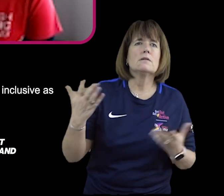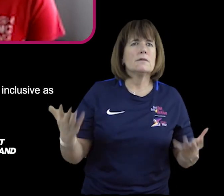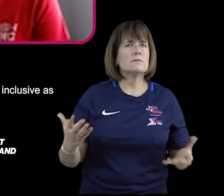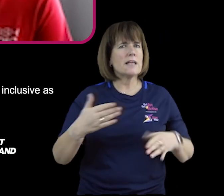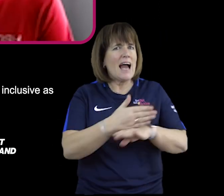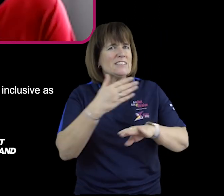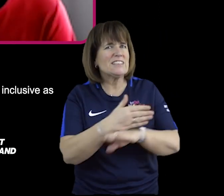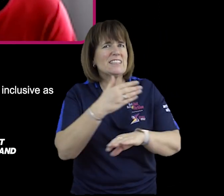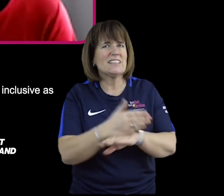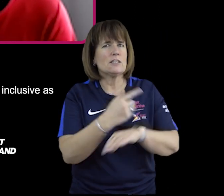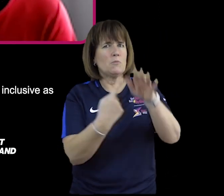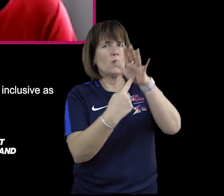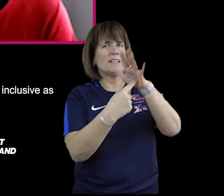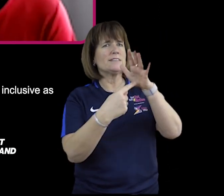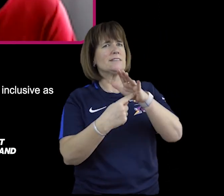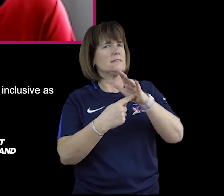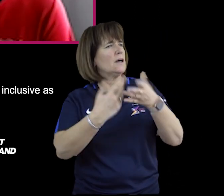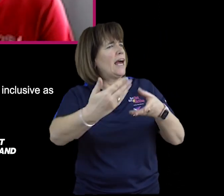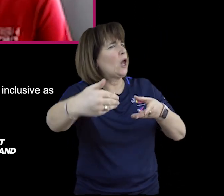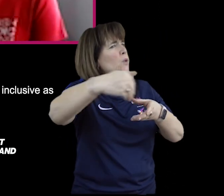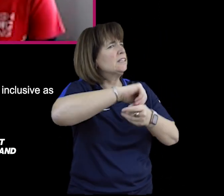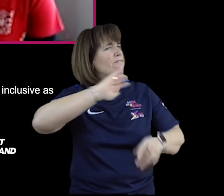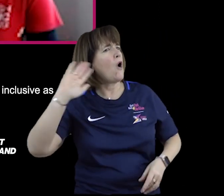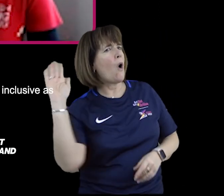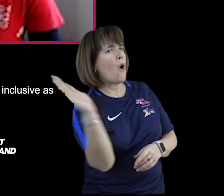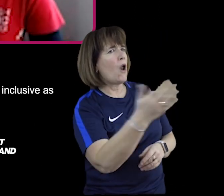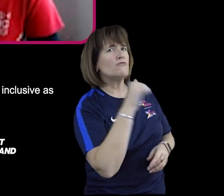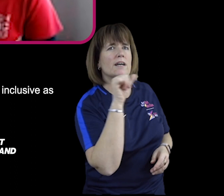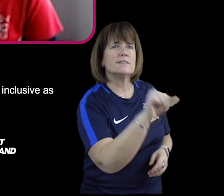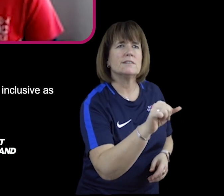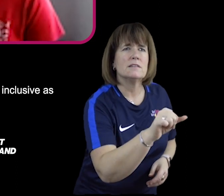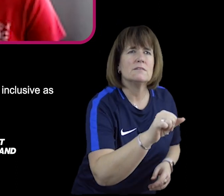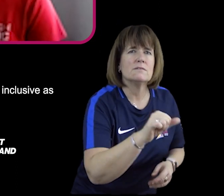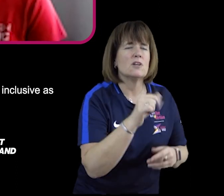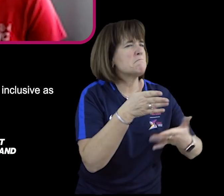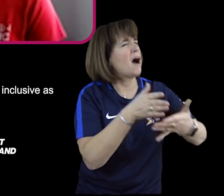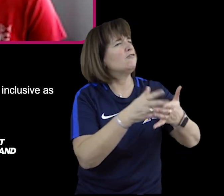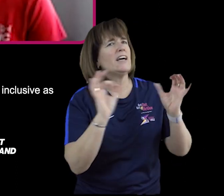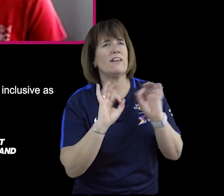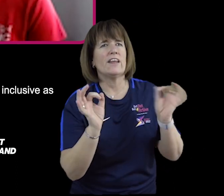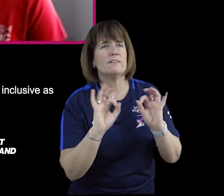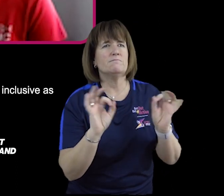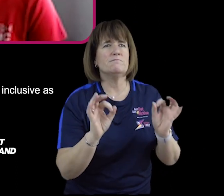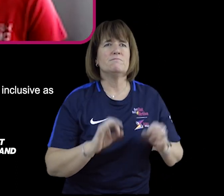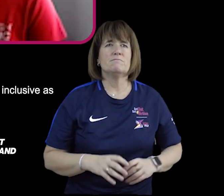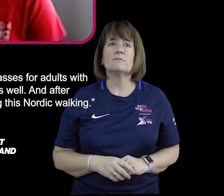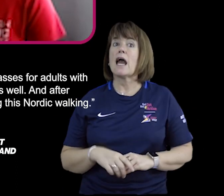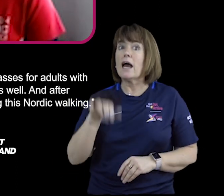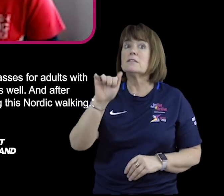we obviously, it is an activity, and I know something that's really important to you, to make it as inclusive as